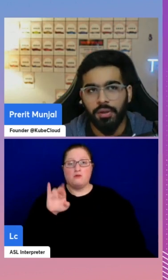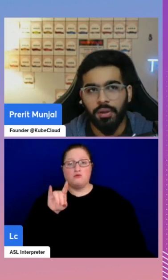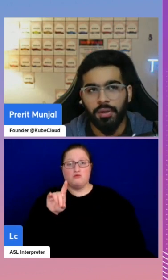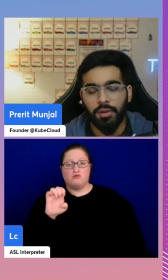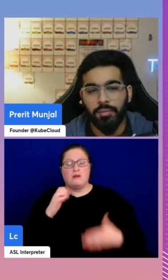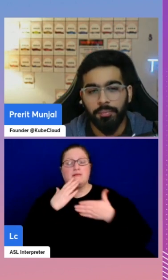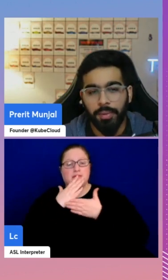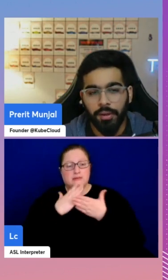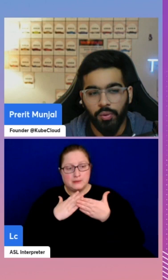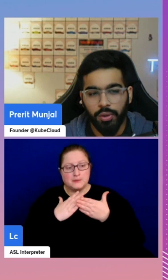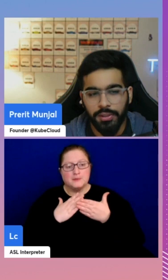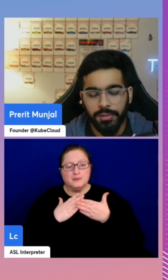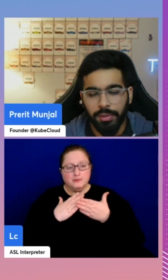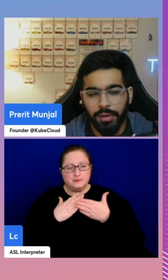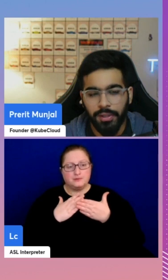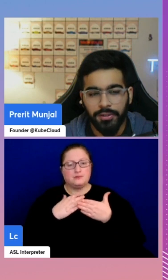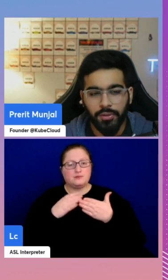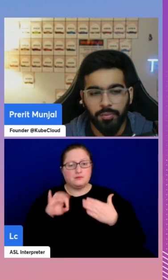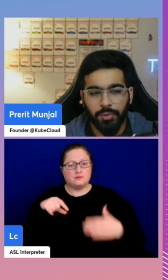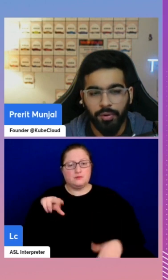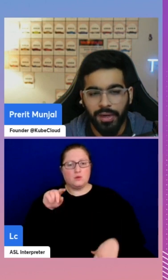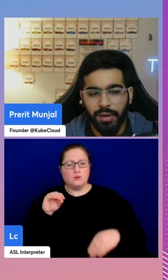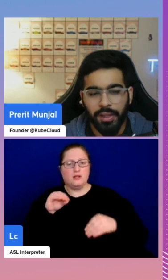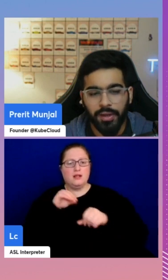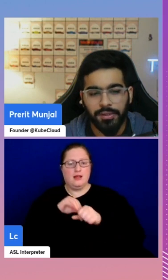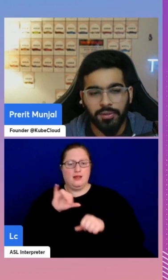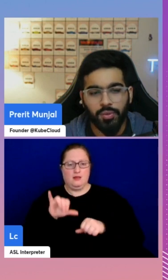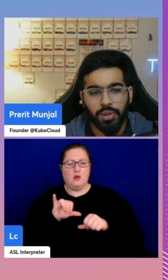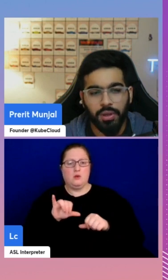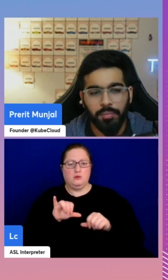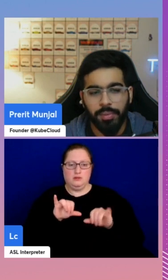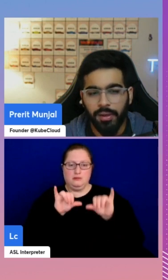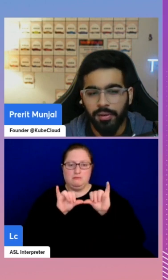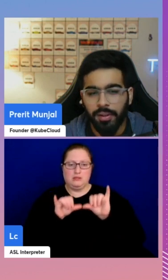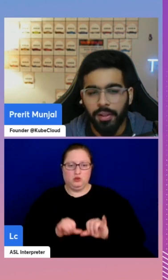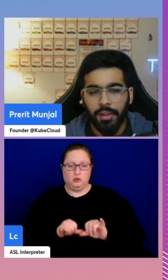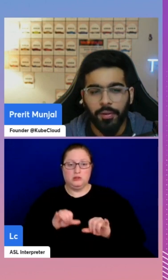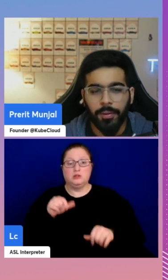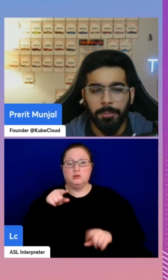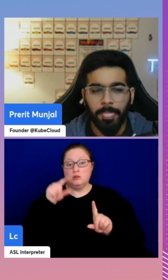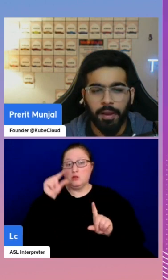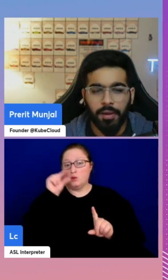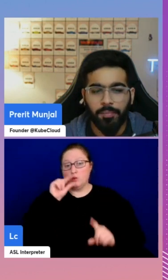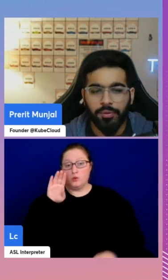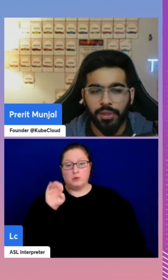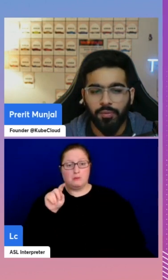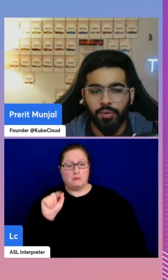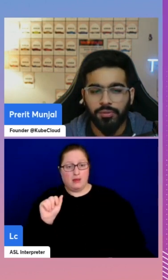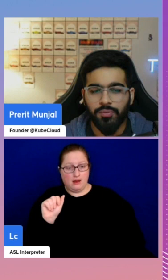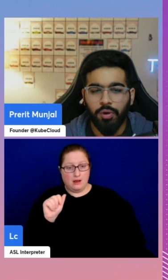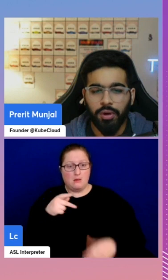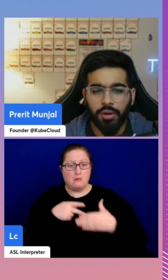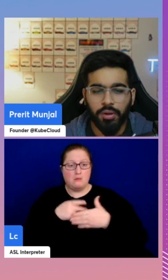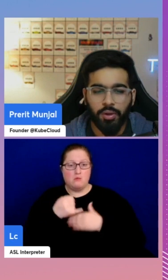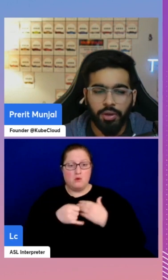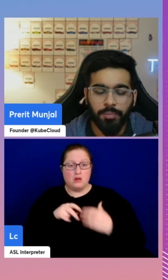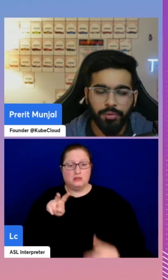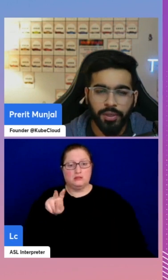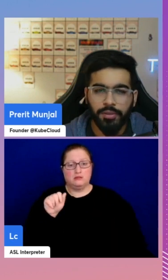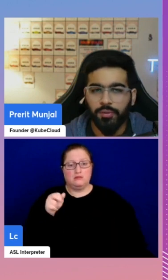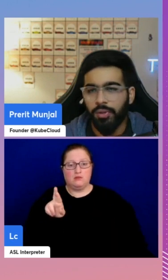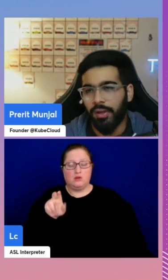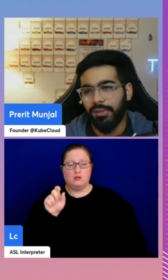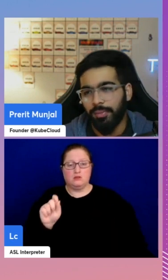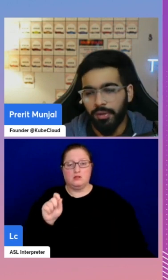the quotas and metrics. So provider here is Google beta. Okay, and project was war